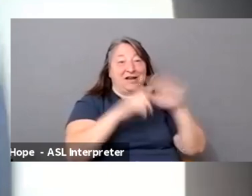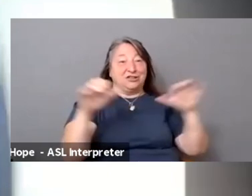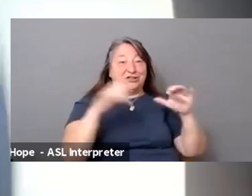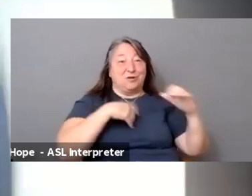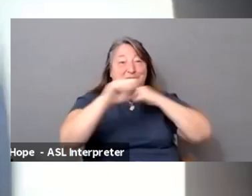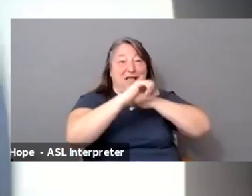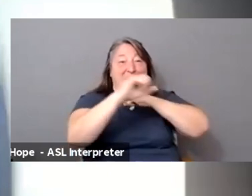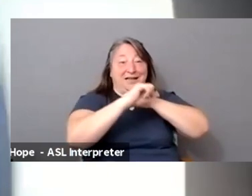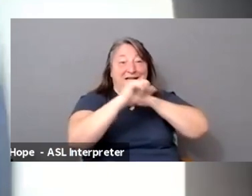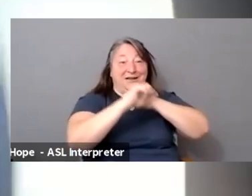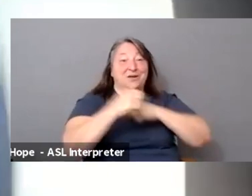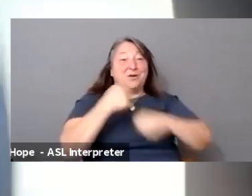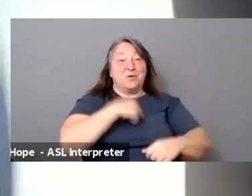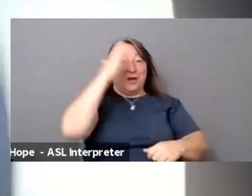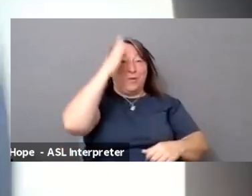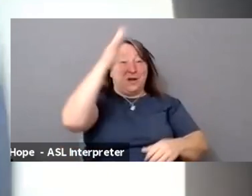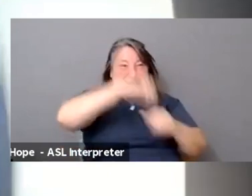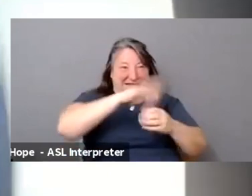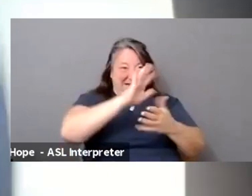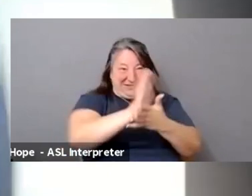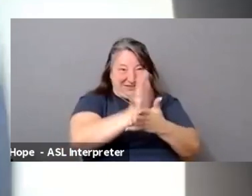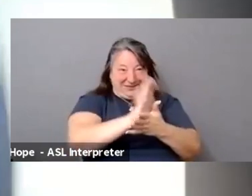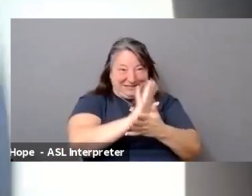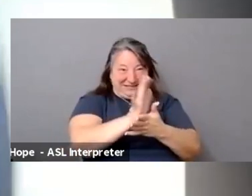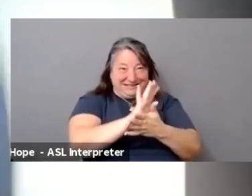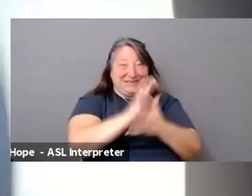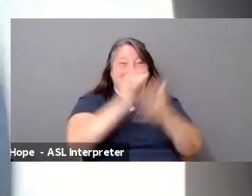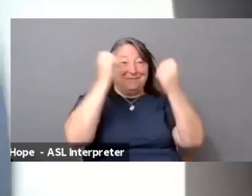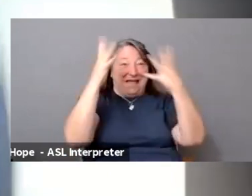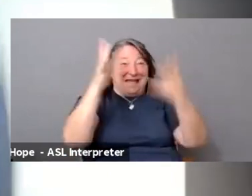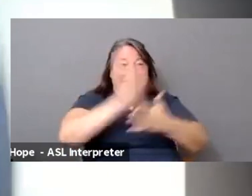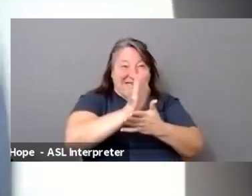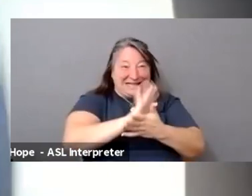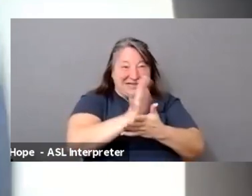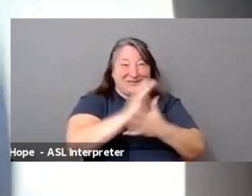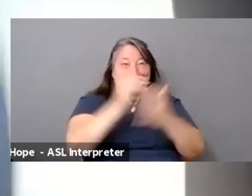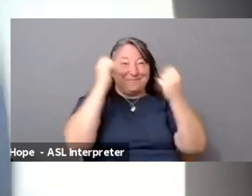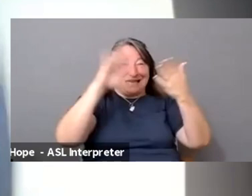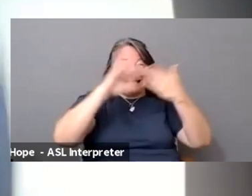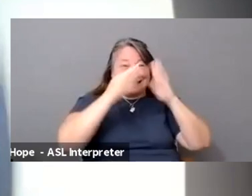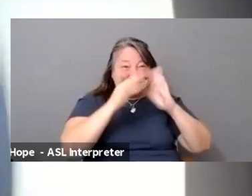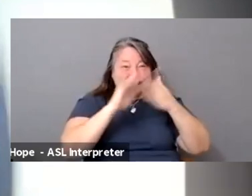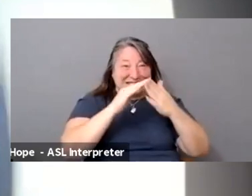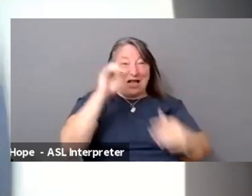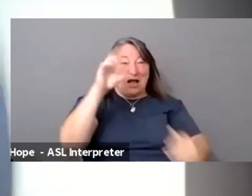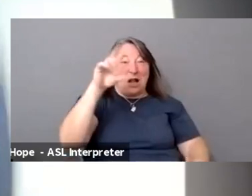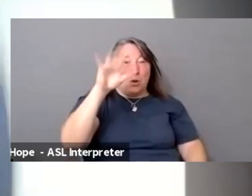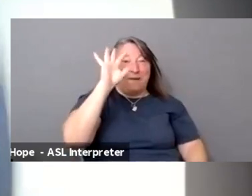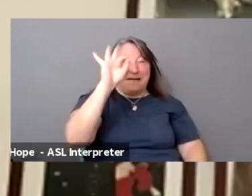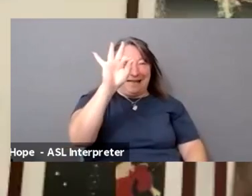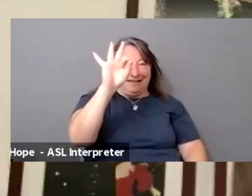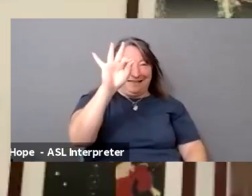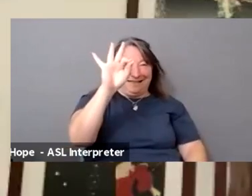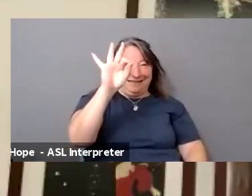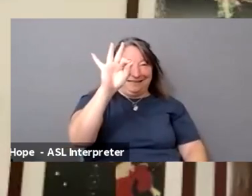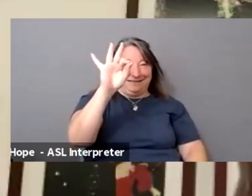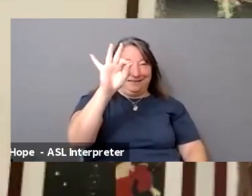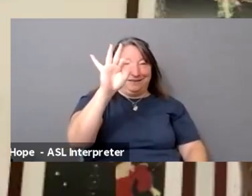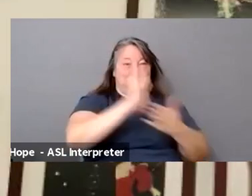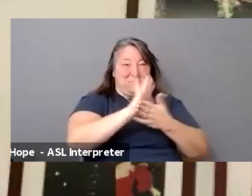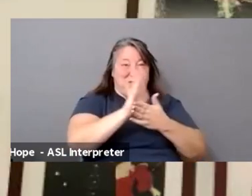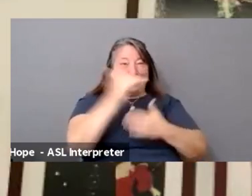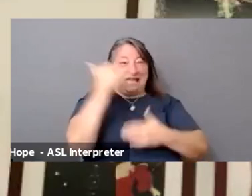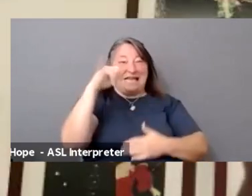are actually going to be in theaters, hundreds of theaters and hundreds of cities on October 9th. So we will be